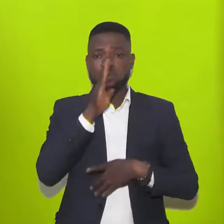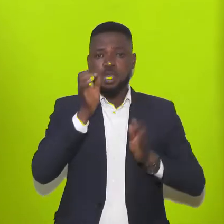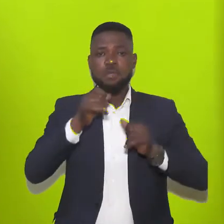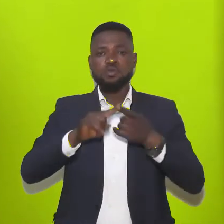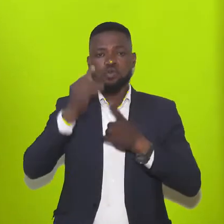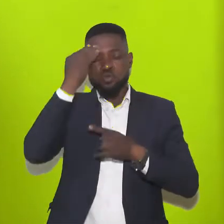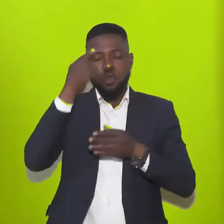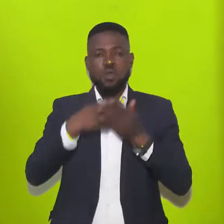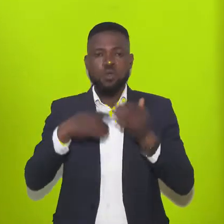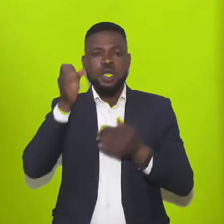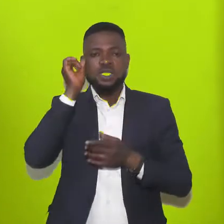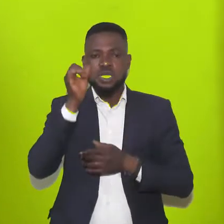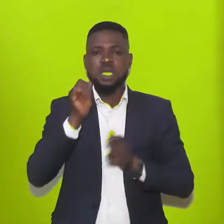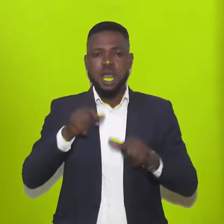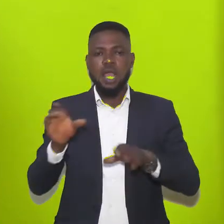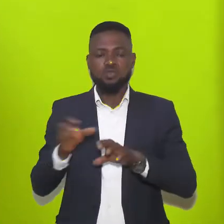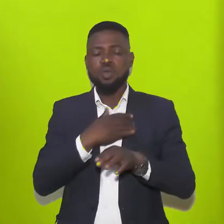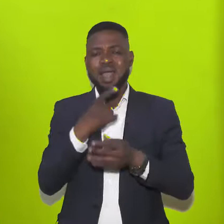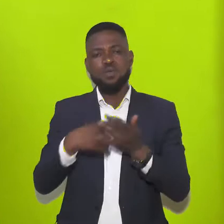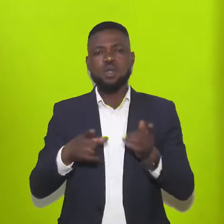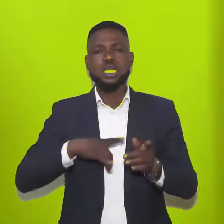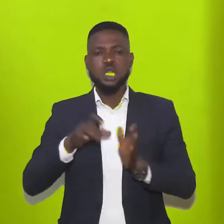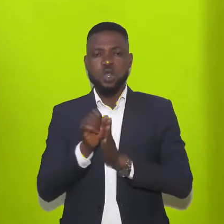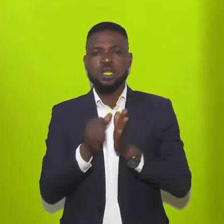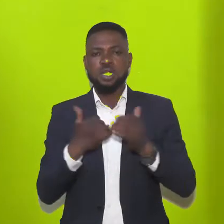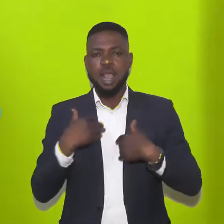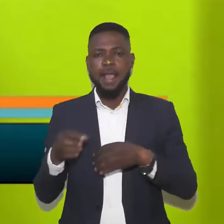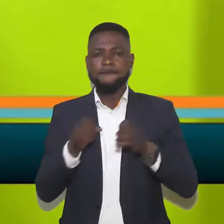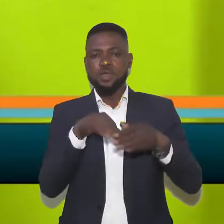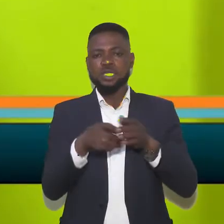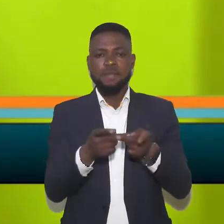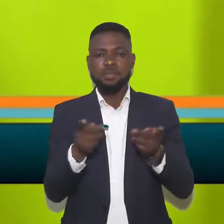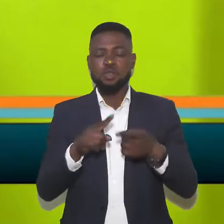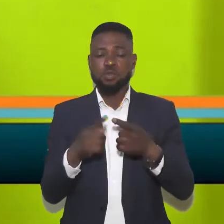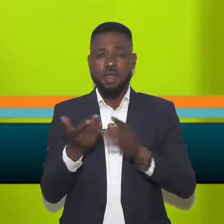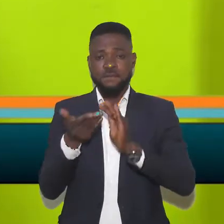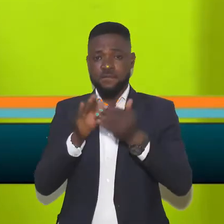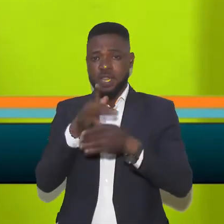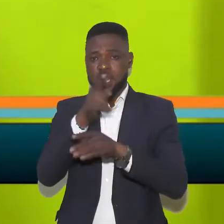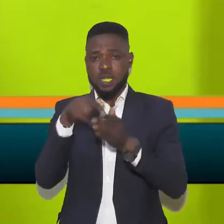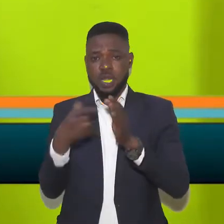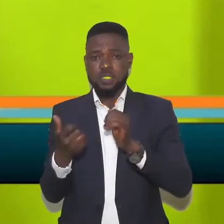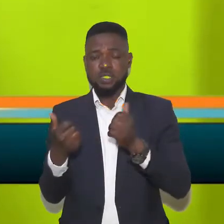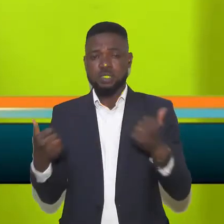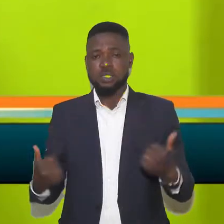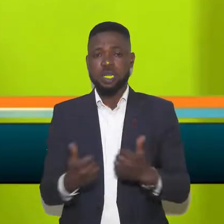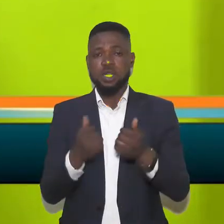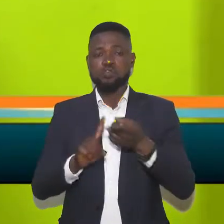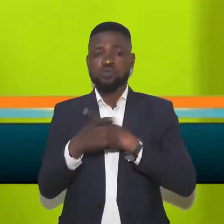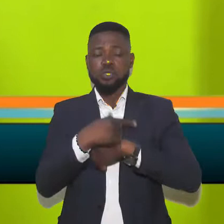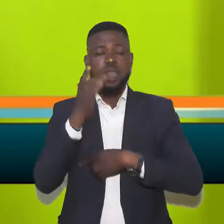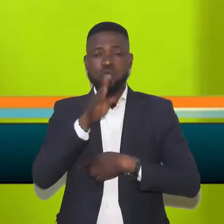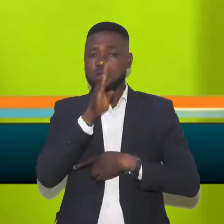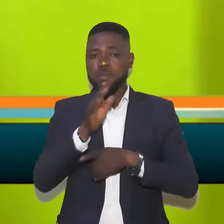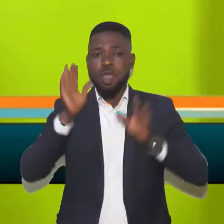know what you can do and what the Lagos State has put in place to face this challenge of abuse. Today, it's sure going to